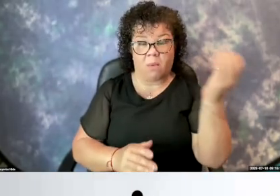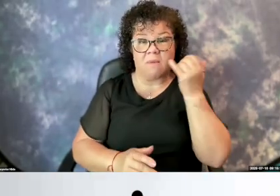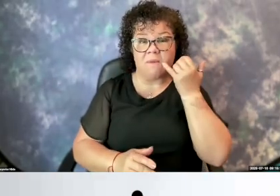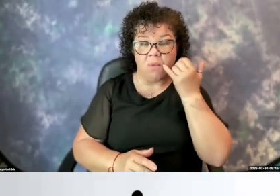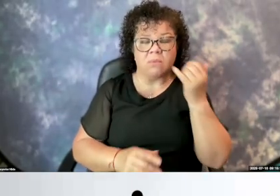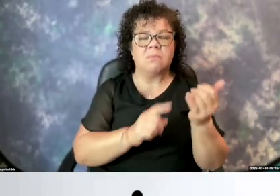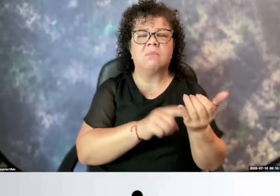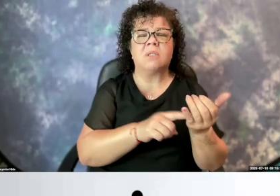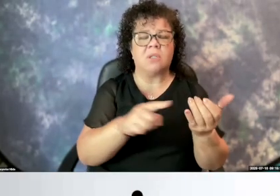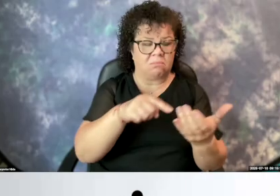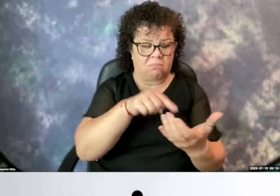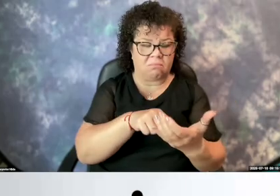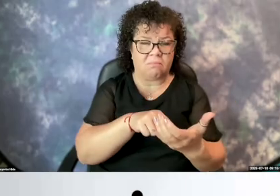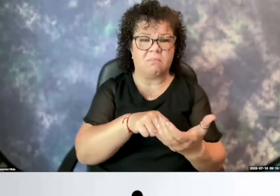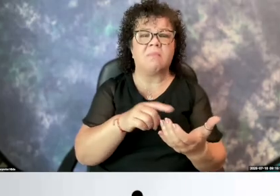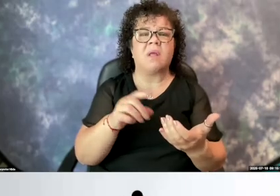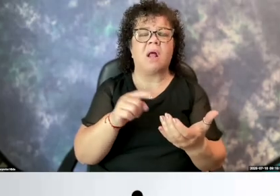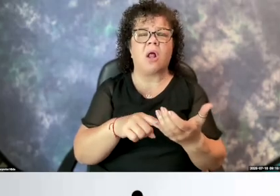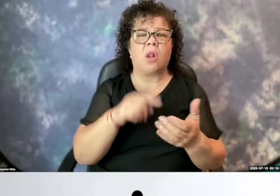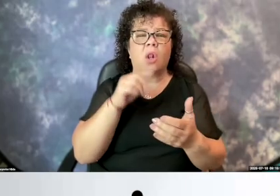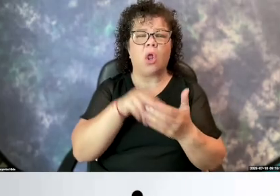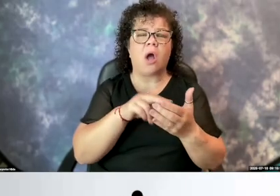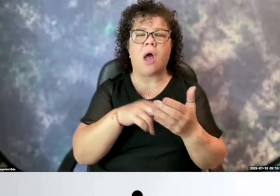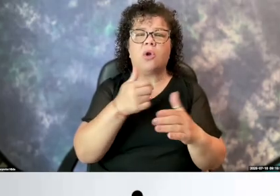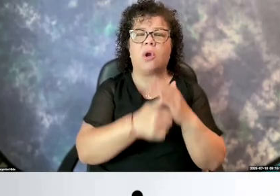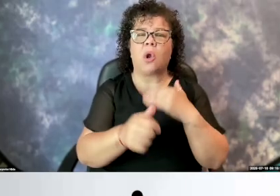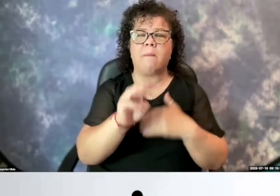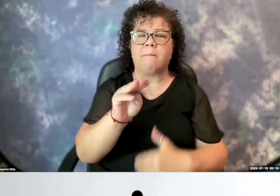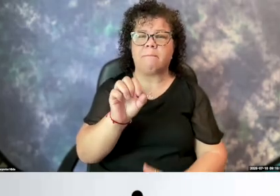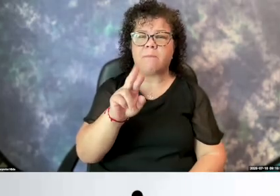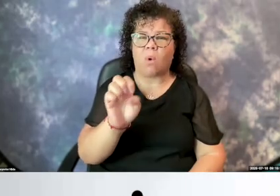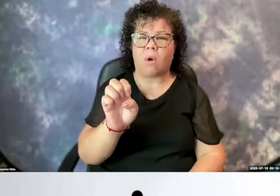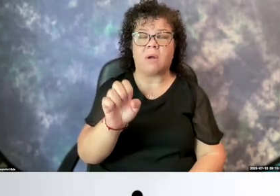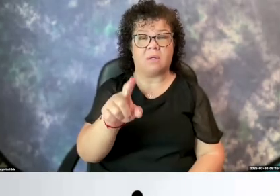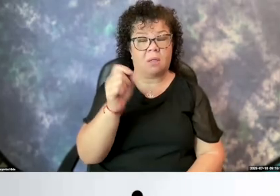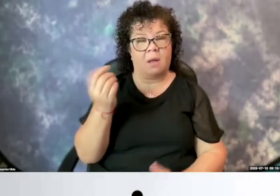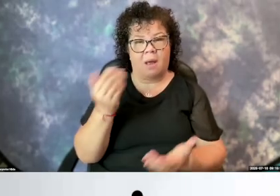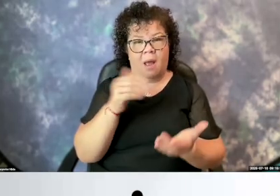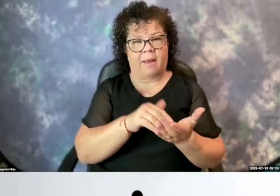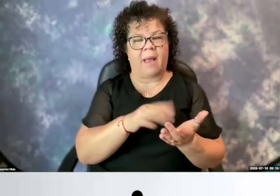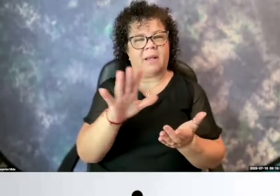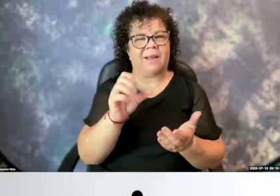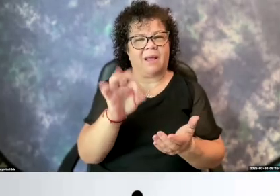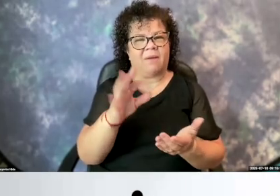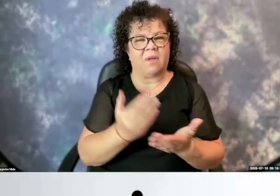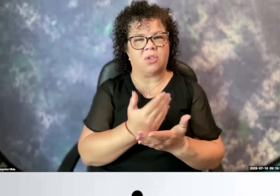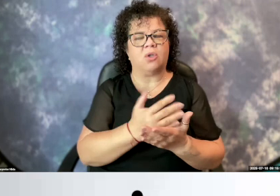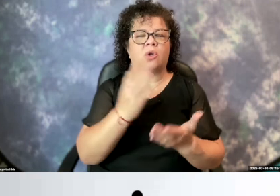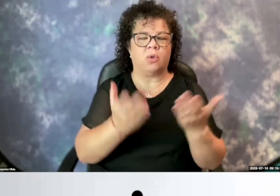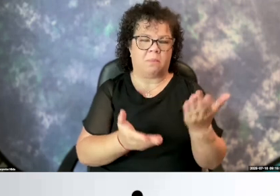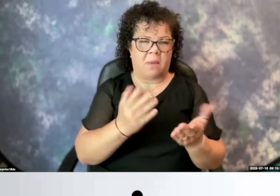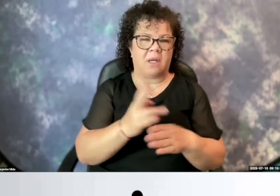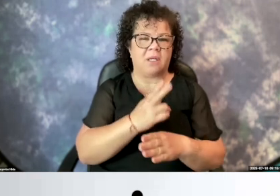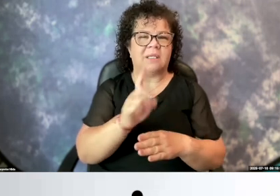Hand. For those using Zoom on a mobile application, please click on the Raise Hand option in the More